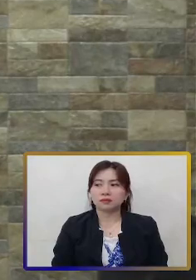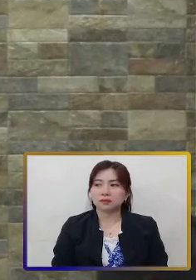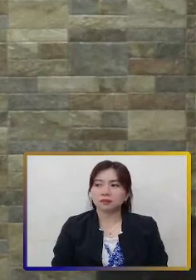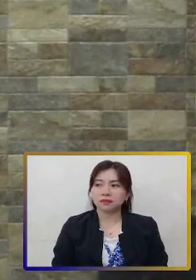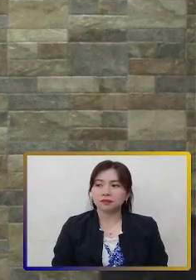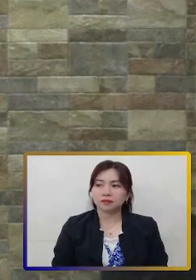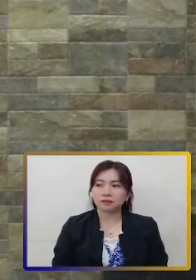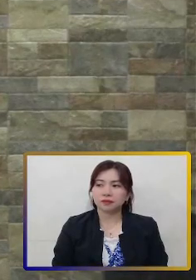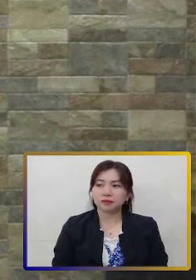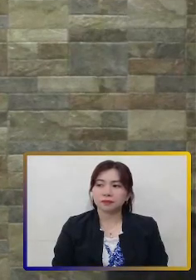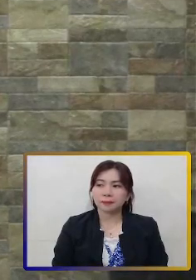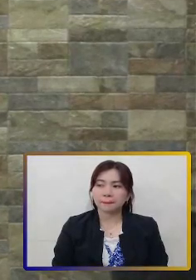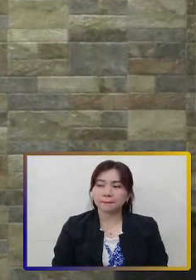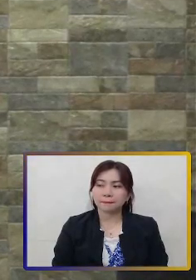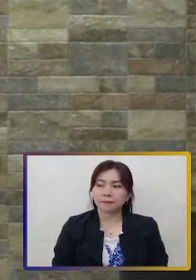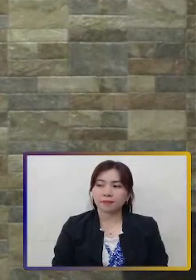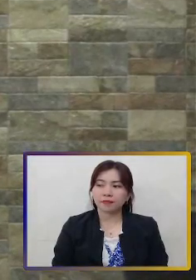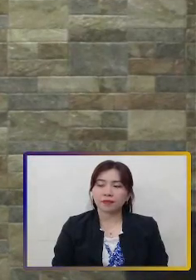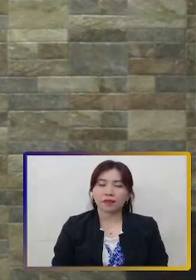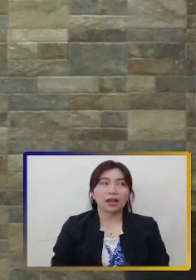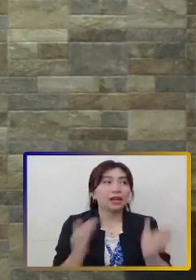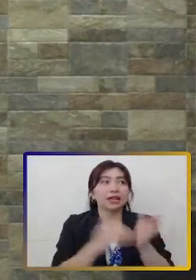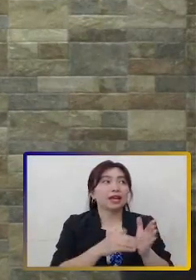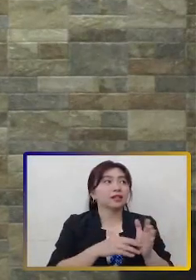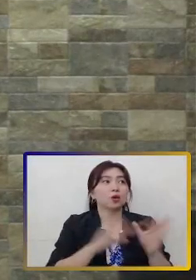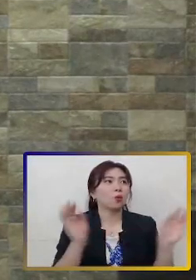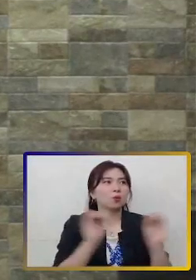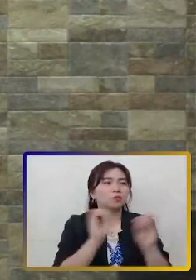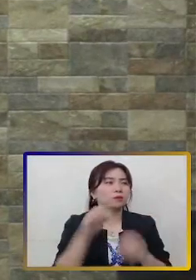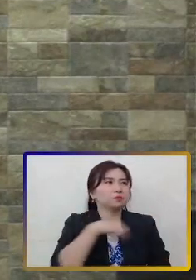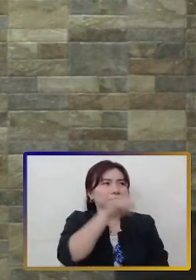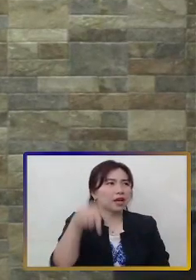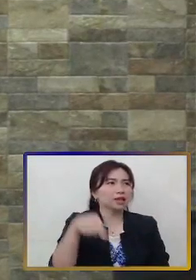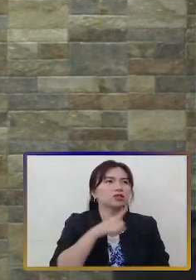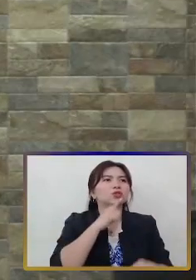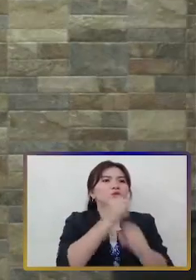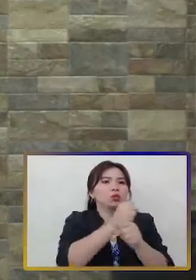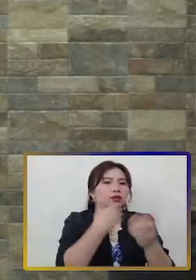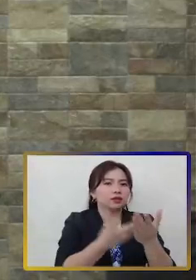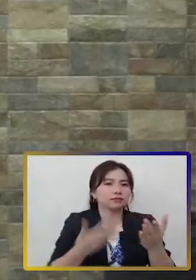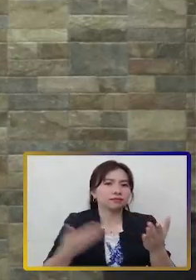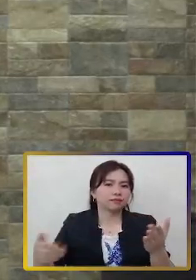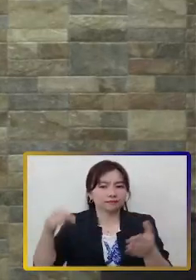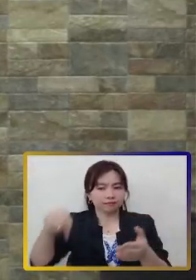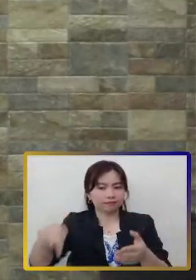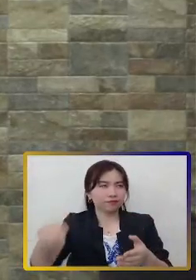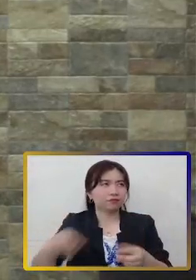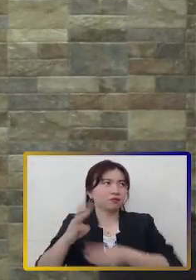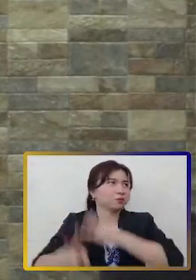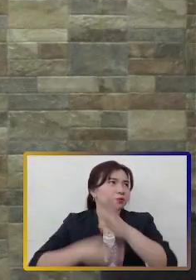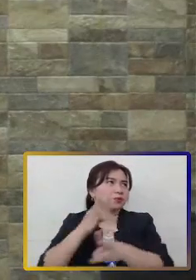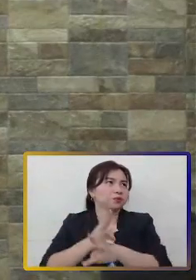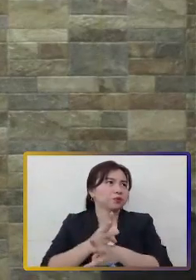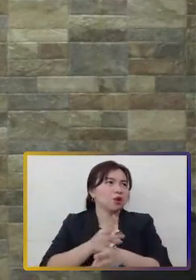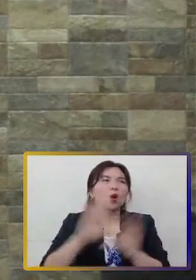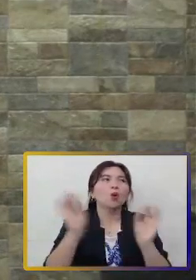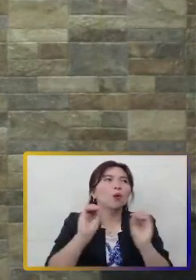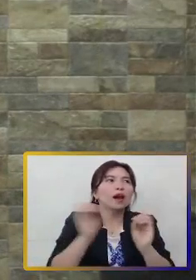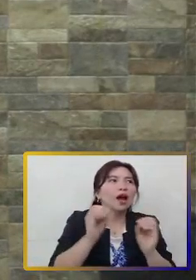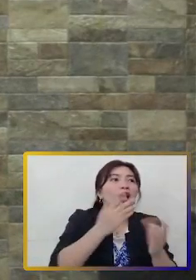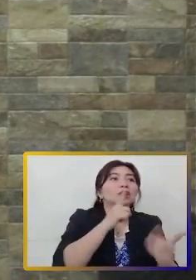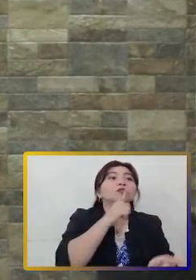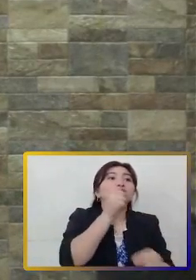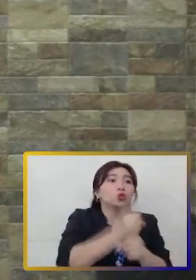Sabi ko nga po wala tayong assurance sa mundo po na ito wala tayong assurance na magkakaroon tayo ng excellent